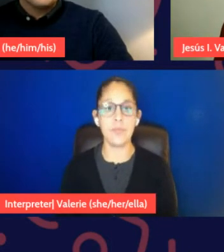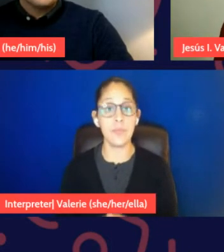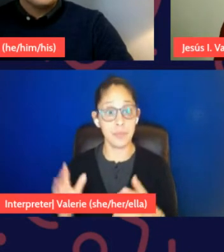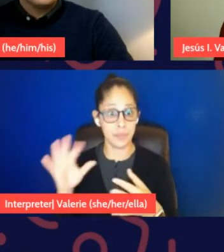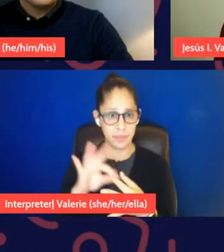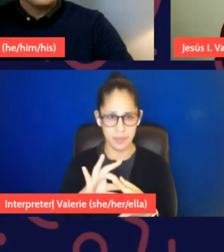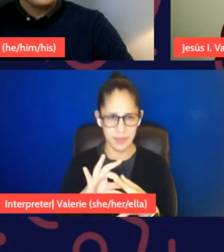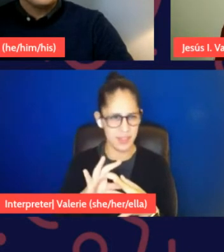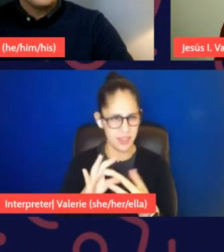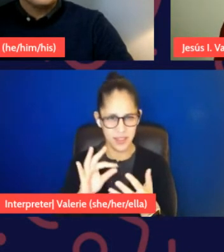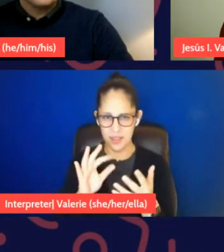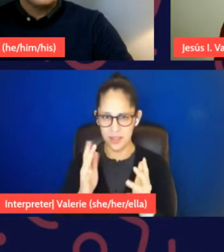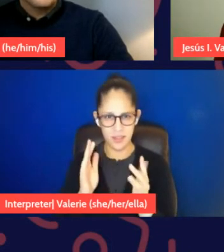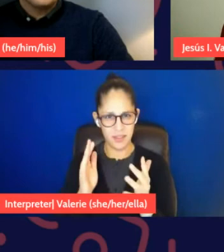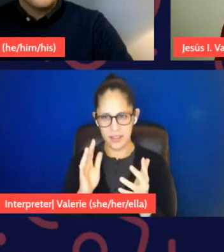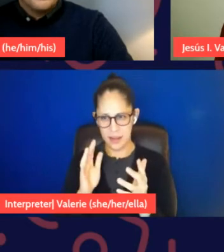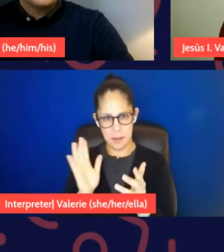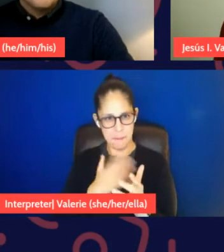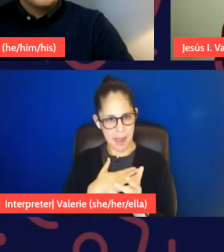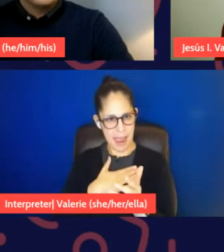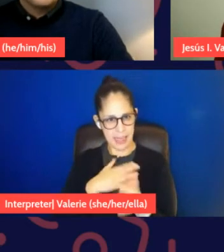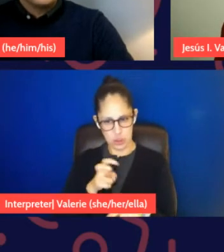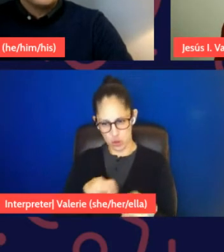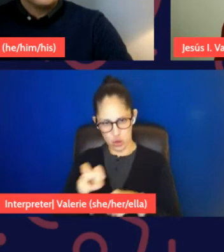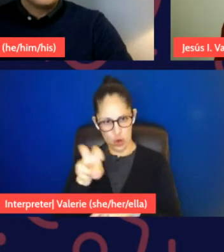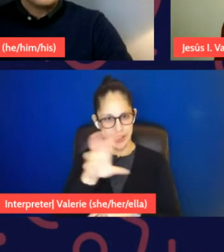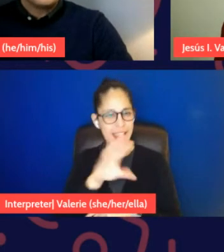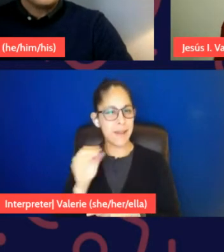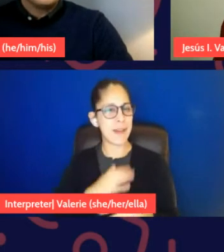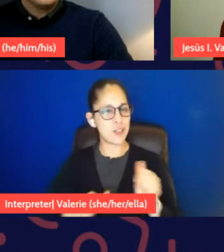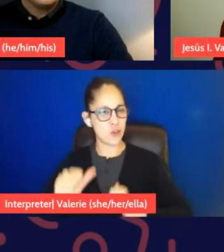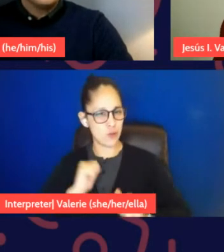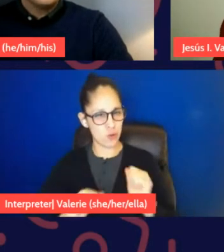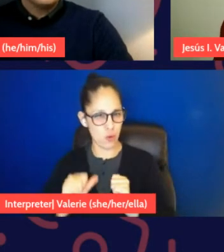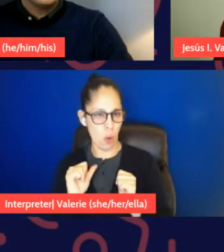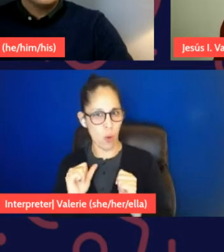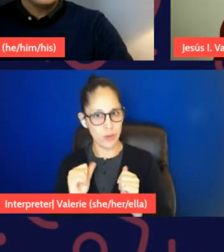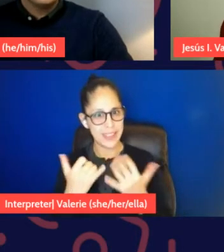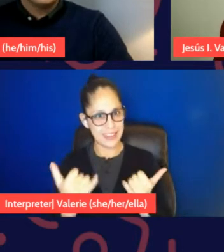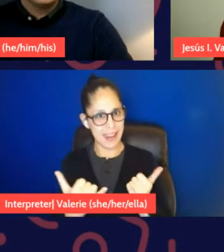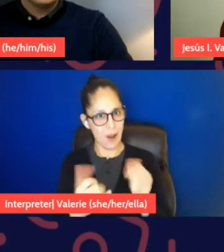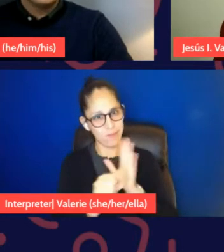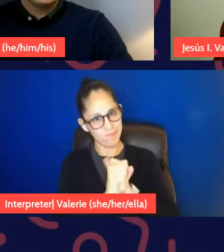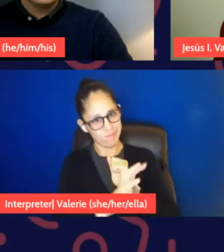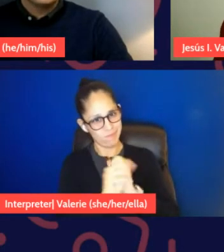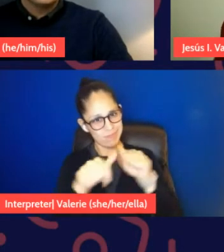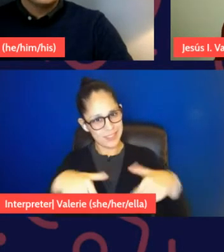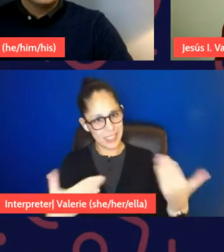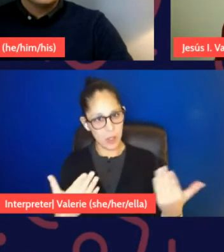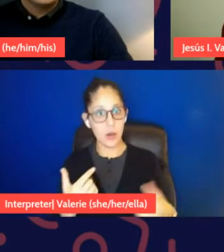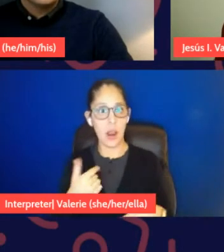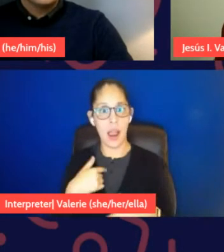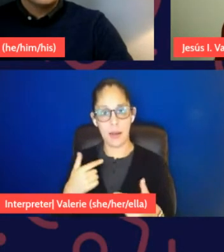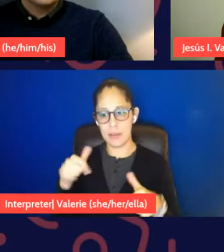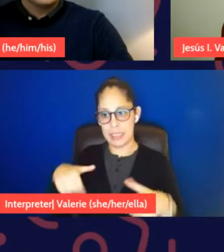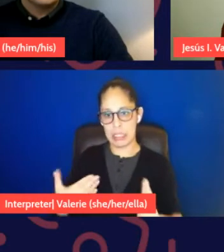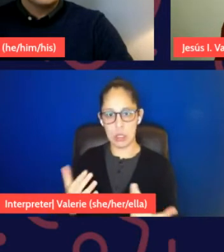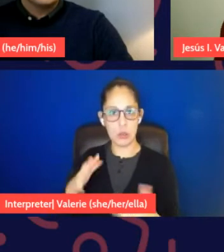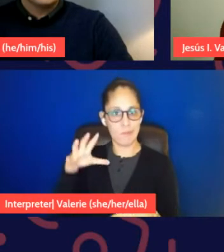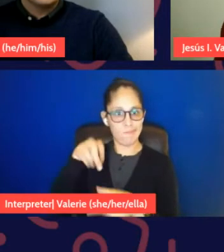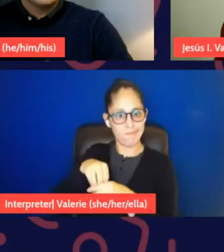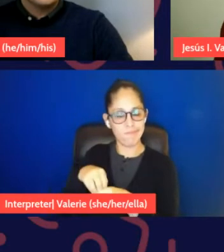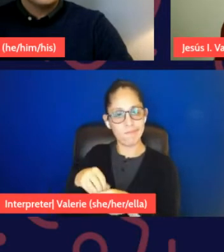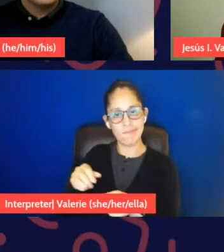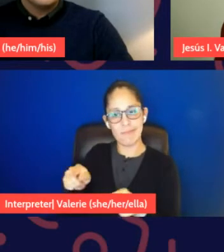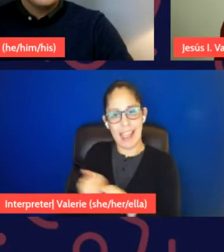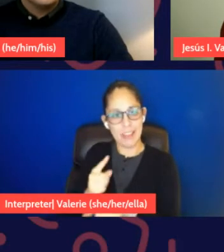trajectory and the show that's featuring here, so I come to the Encuentro as a solo artist,